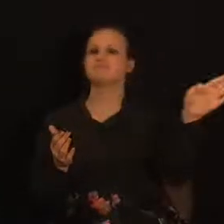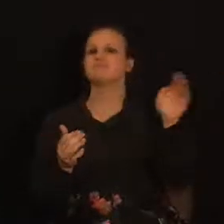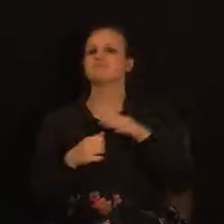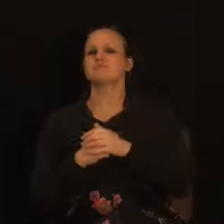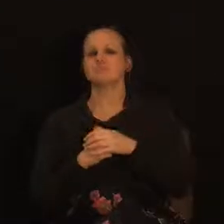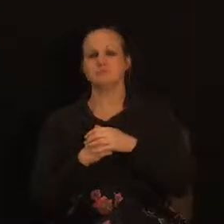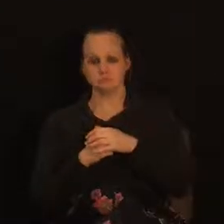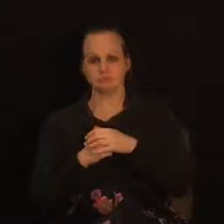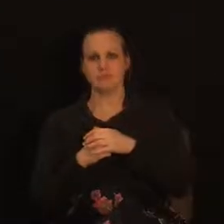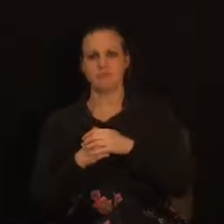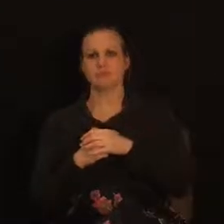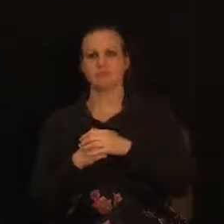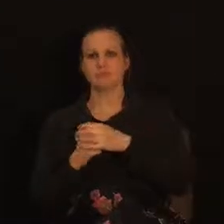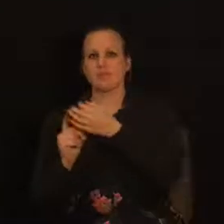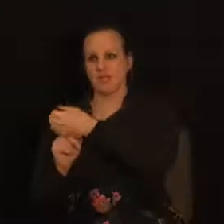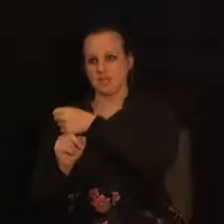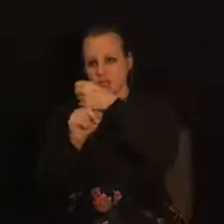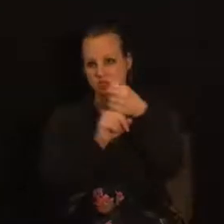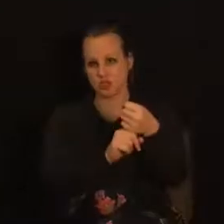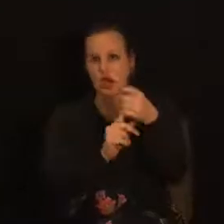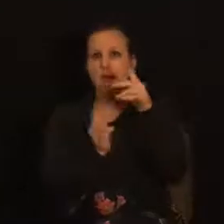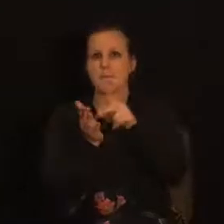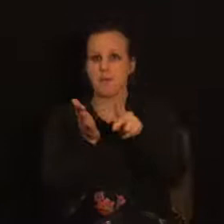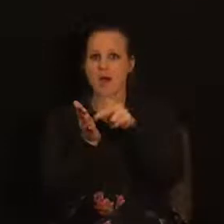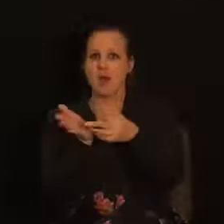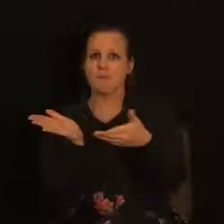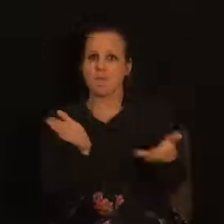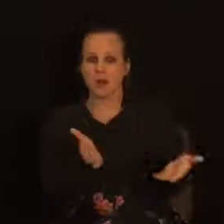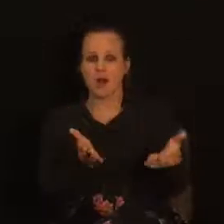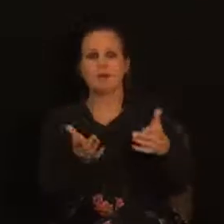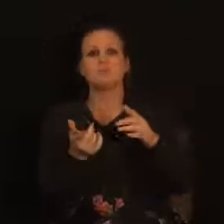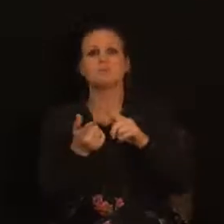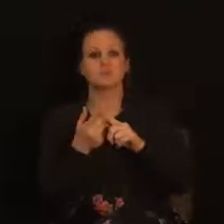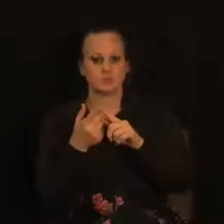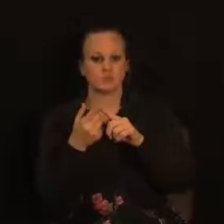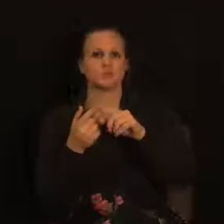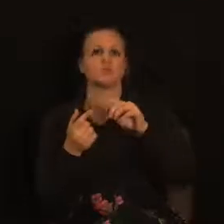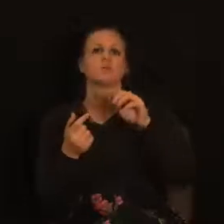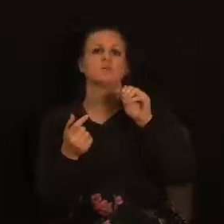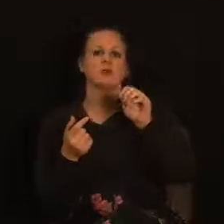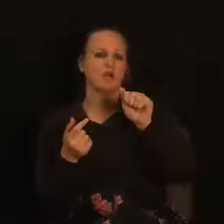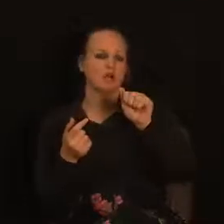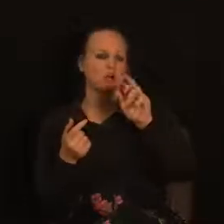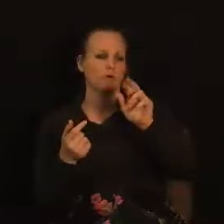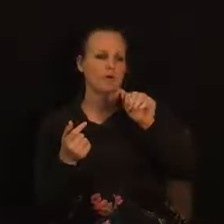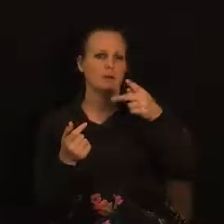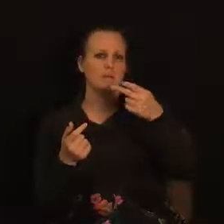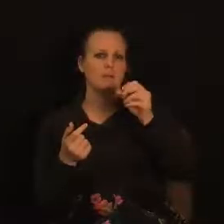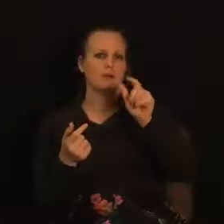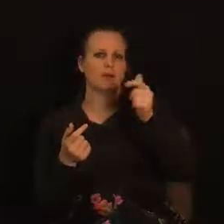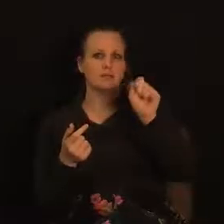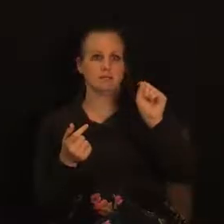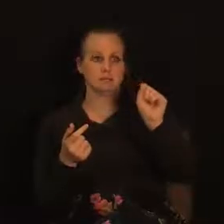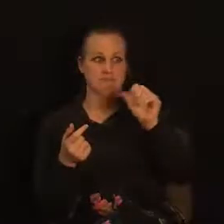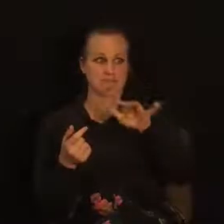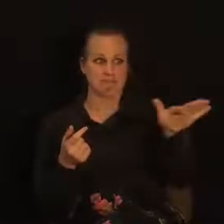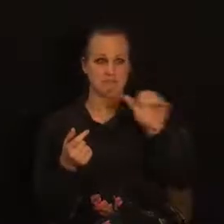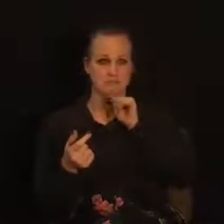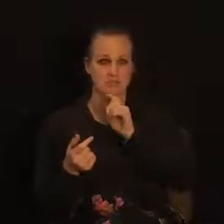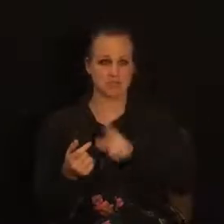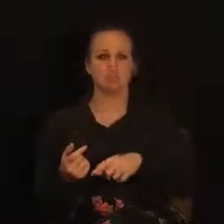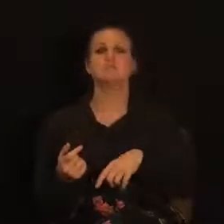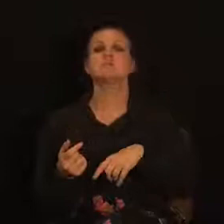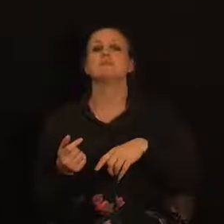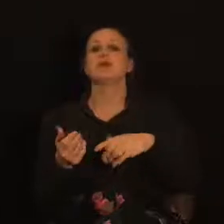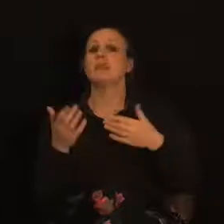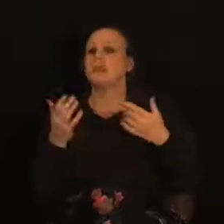Paul and brought him to the Areopagus, saying, may we know that this new teaching is what you are proclaiming. What this